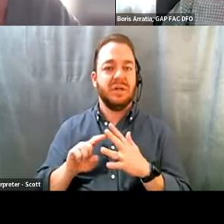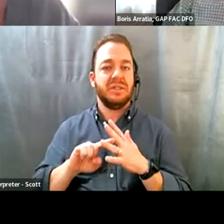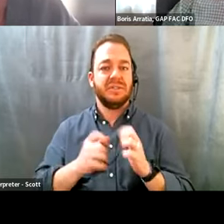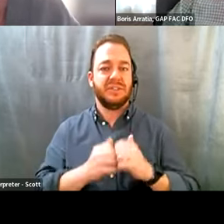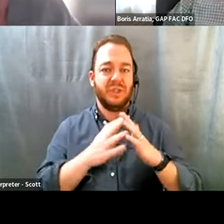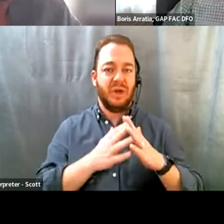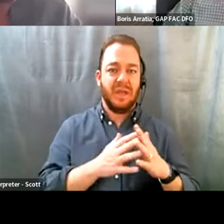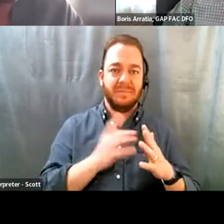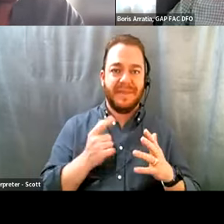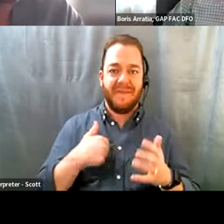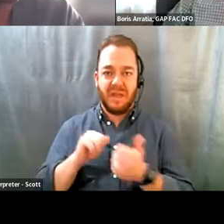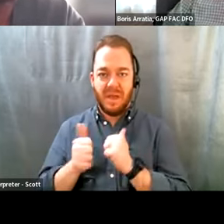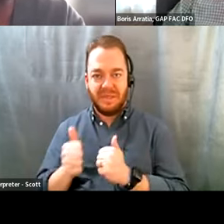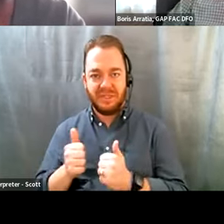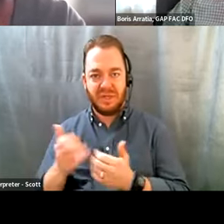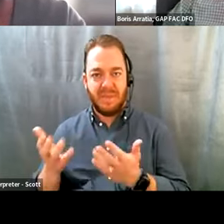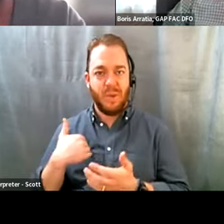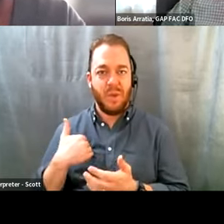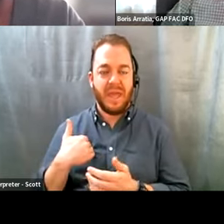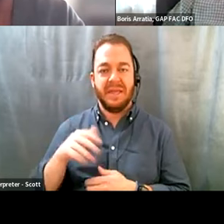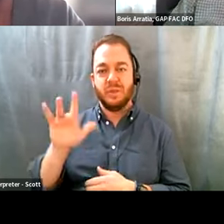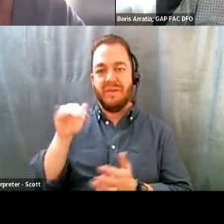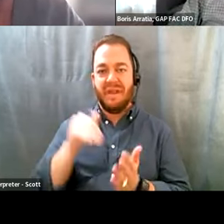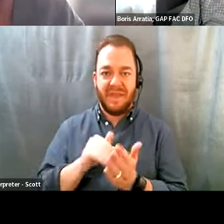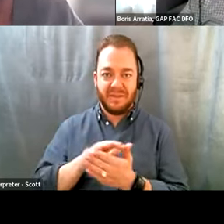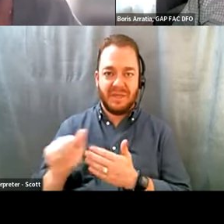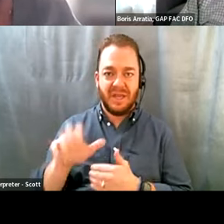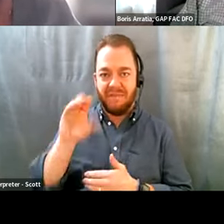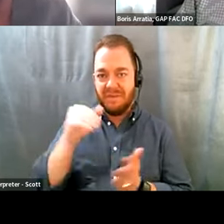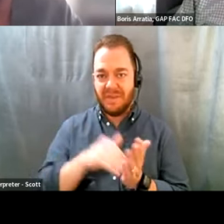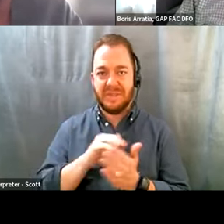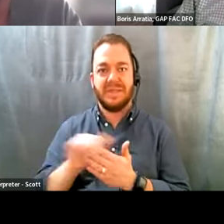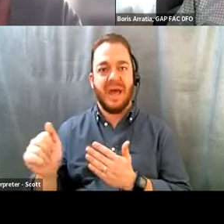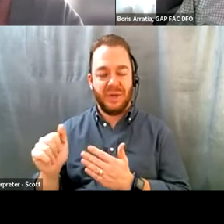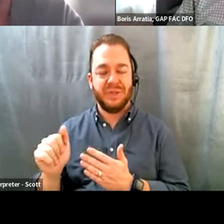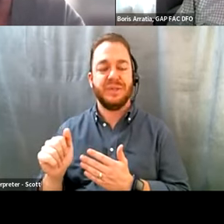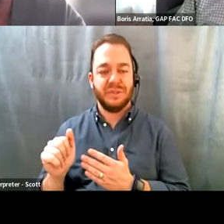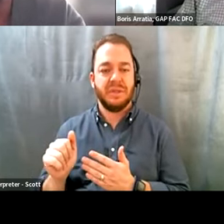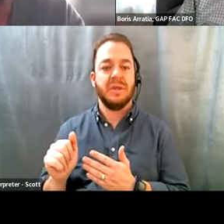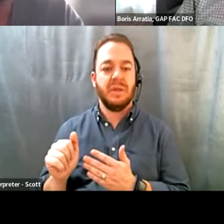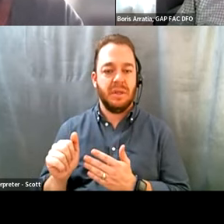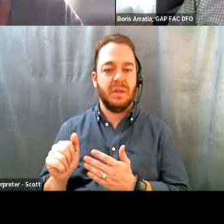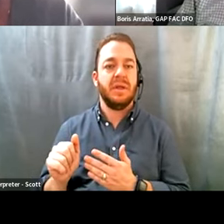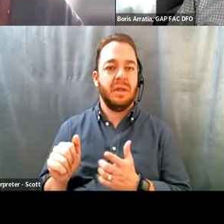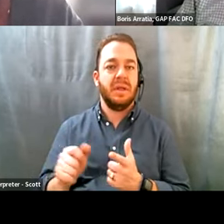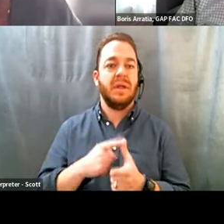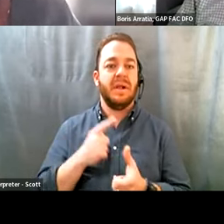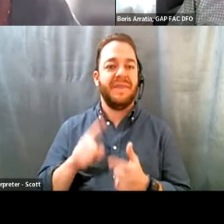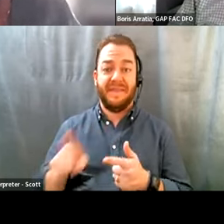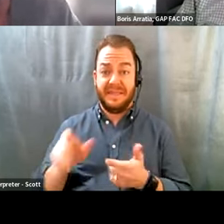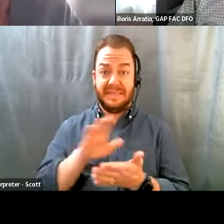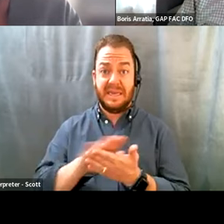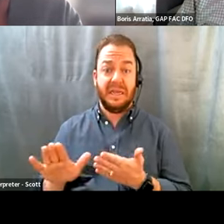do a competition, and maybe they'll get, you know, $25,000 or $50,000, you know, and it's